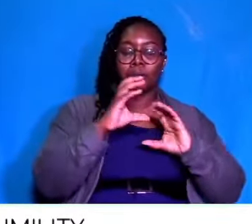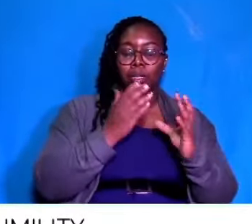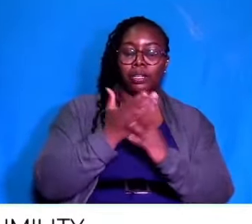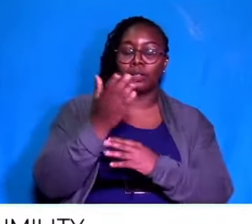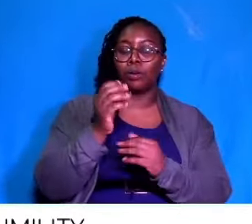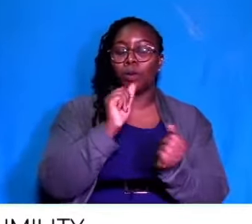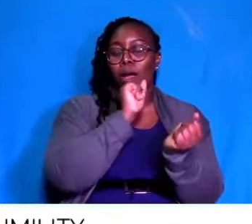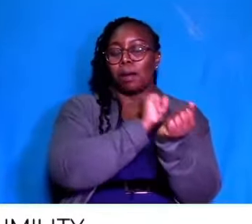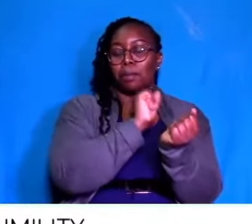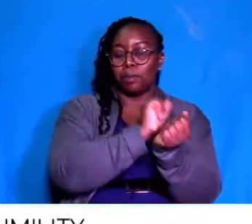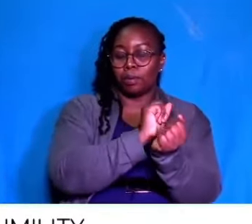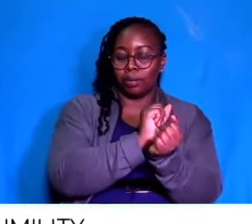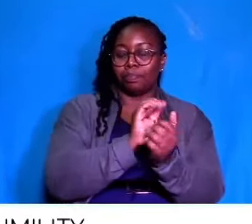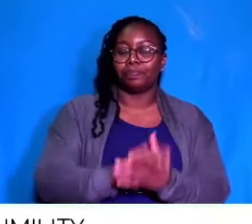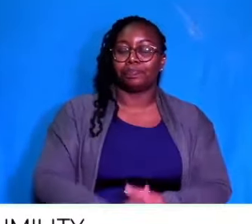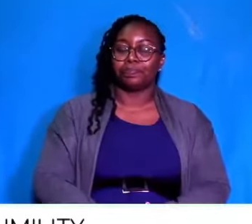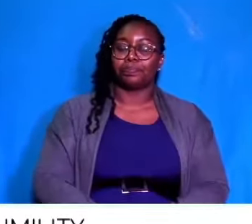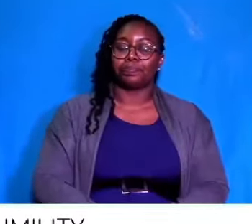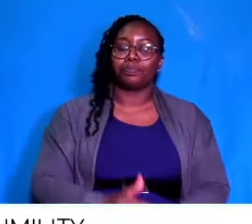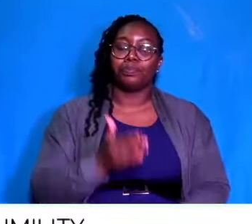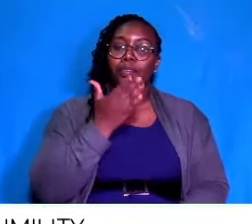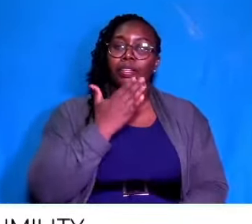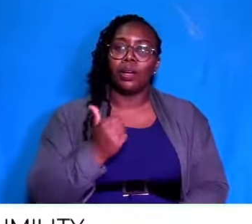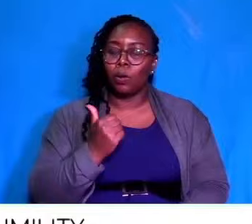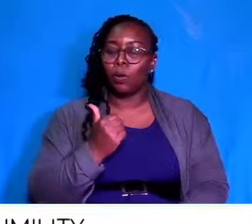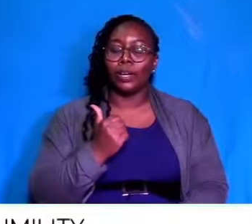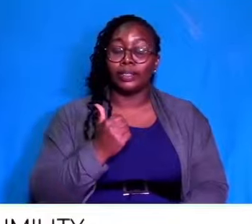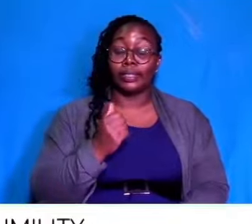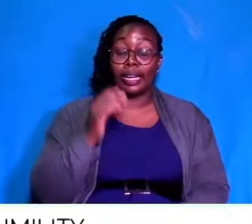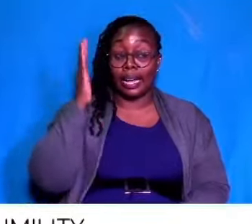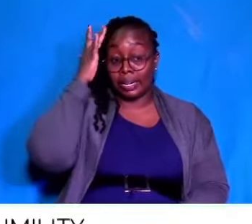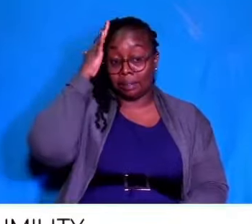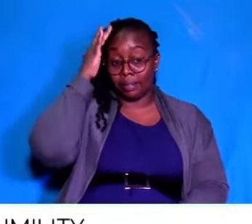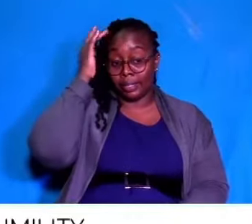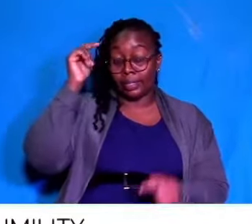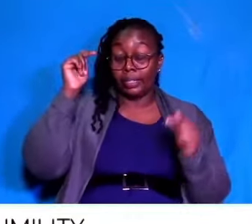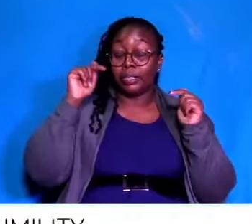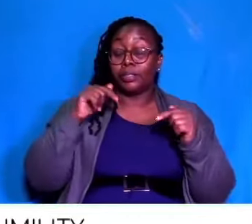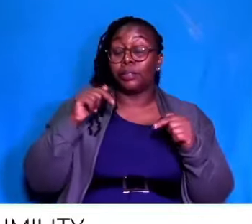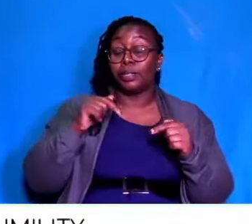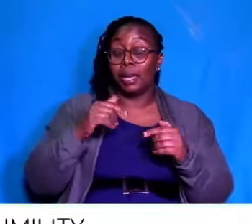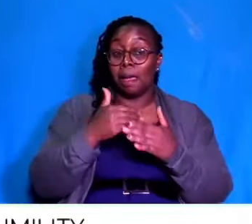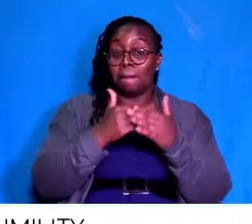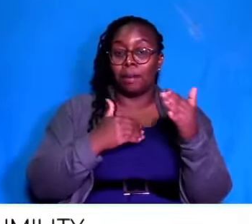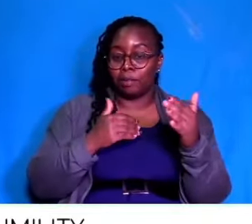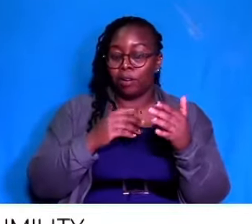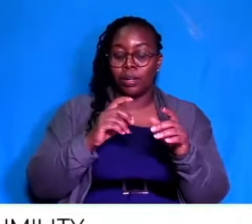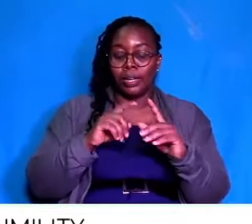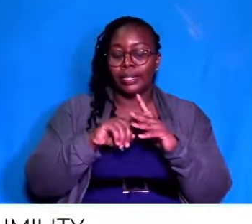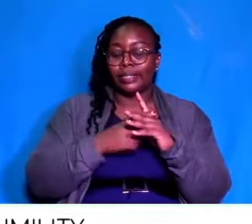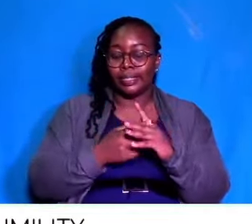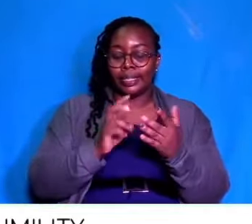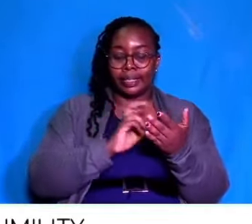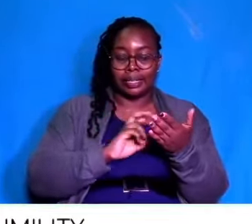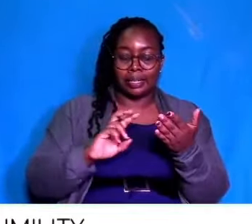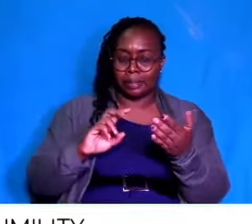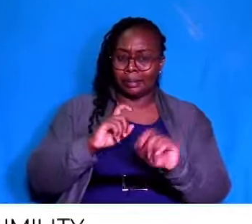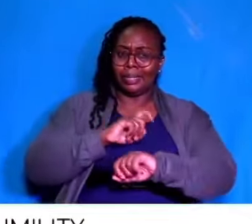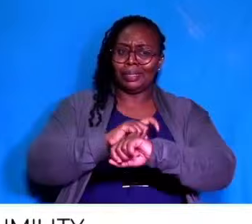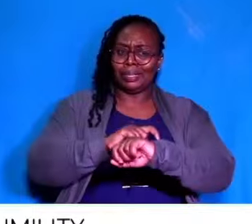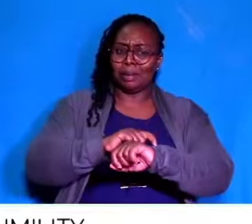humility. And I wanted to reflect today on, before we even go into the passage, when you try and think about